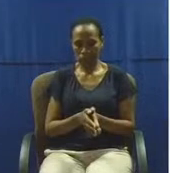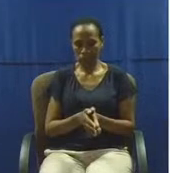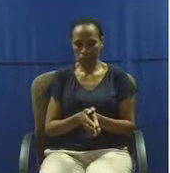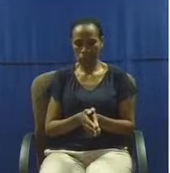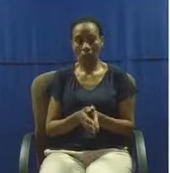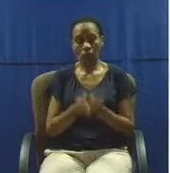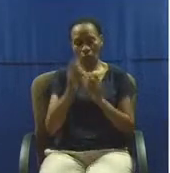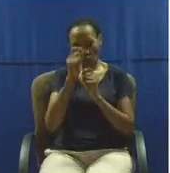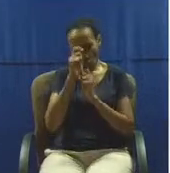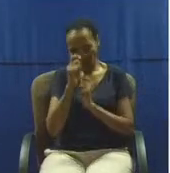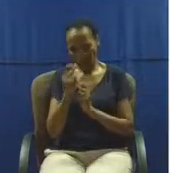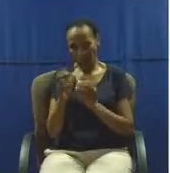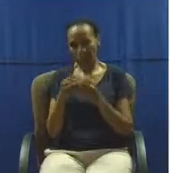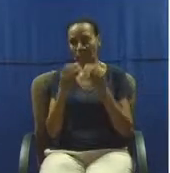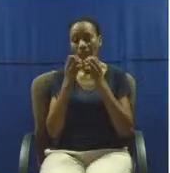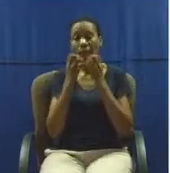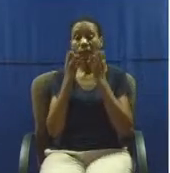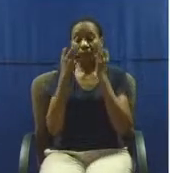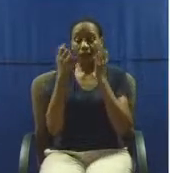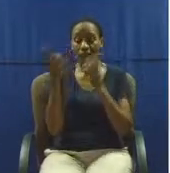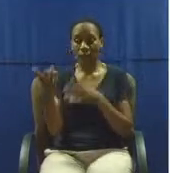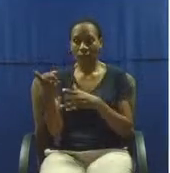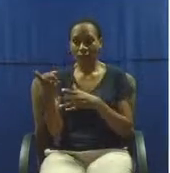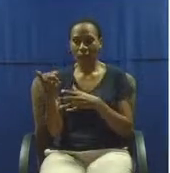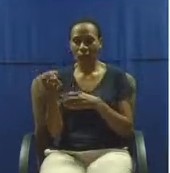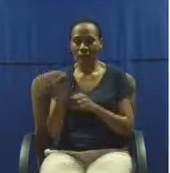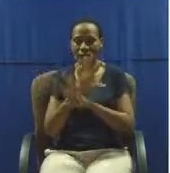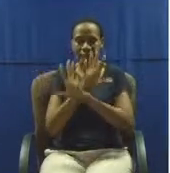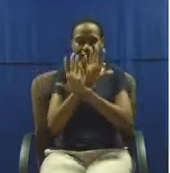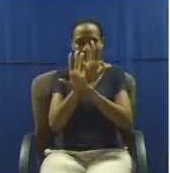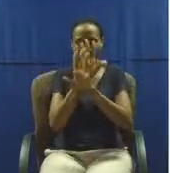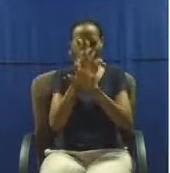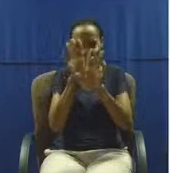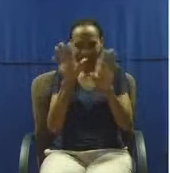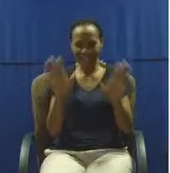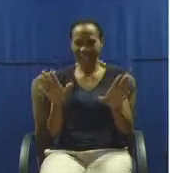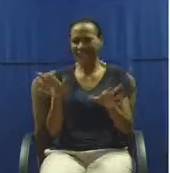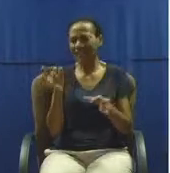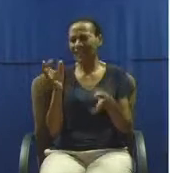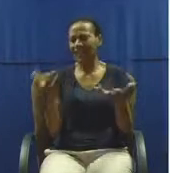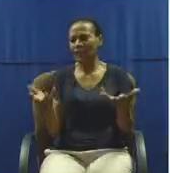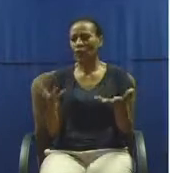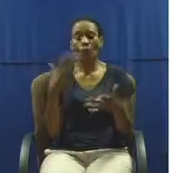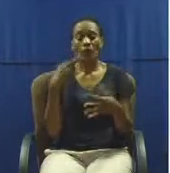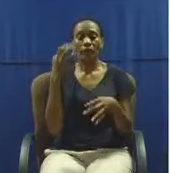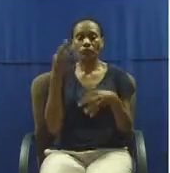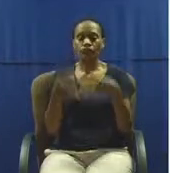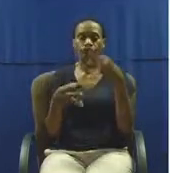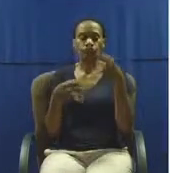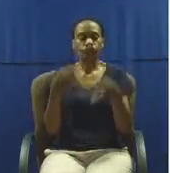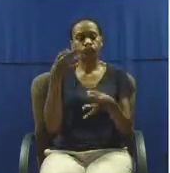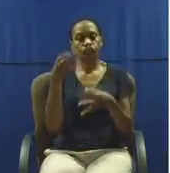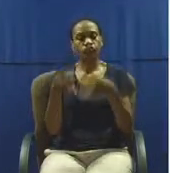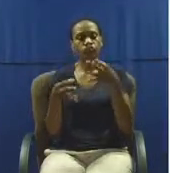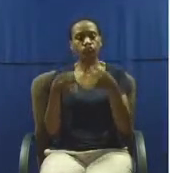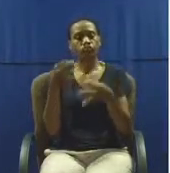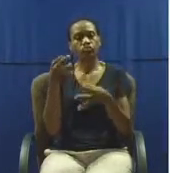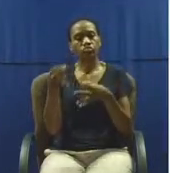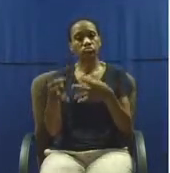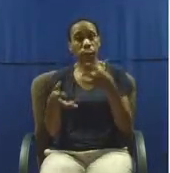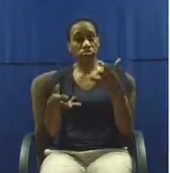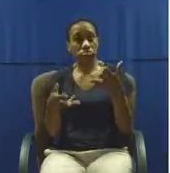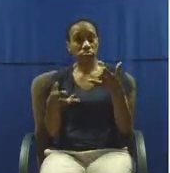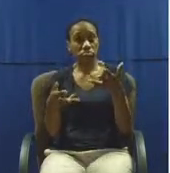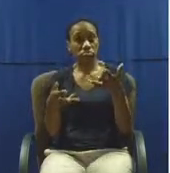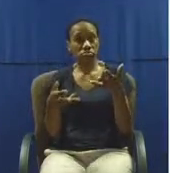Honorable Malema was very eloquent in describing the situation that